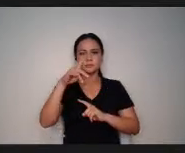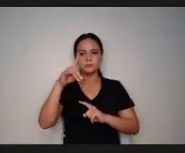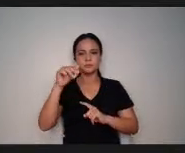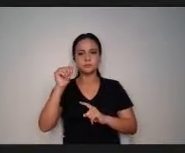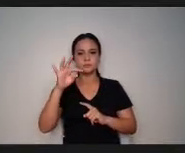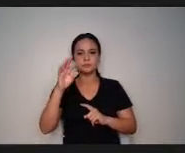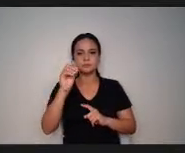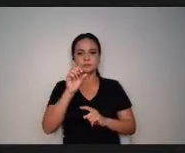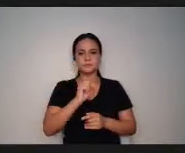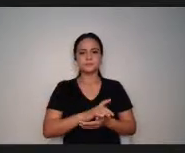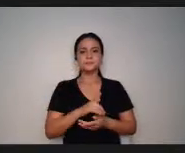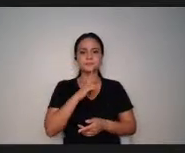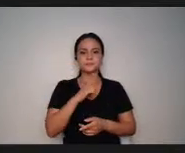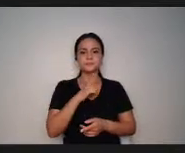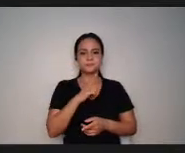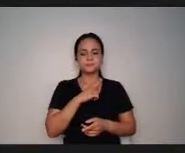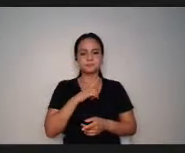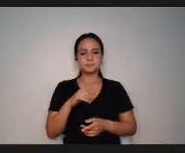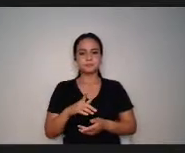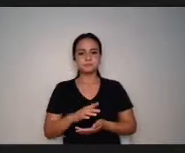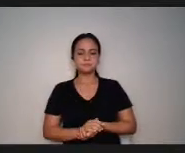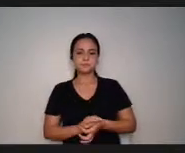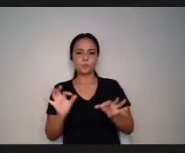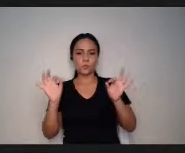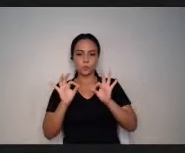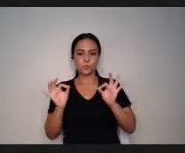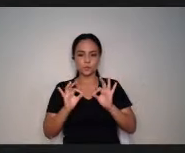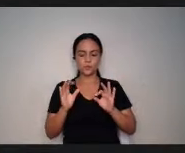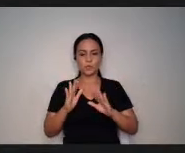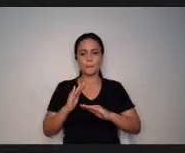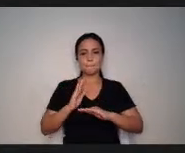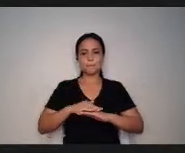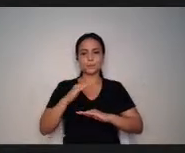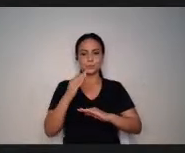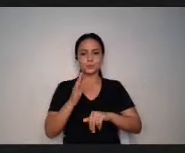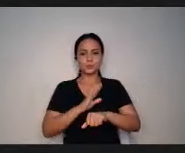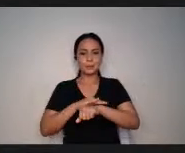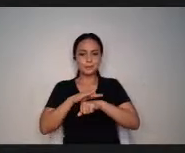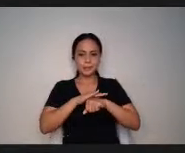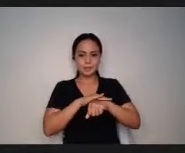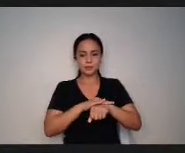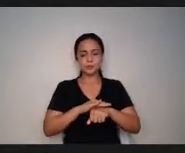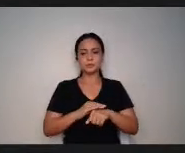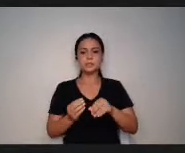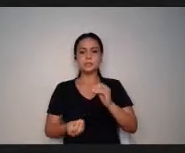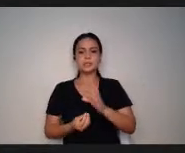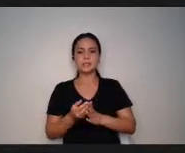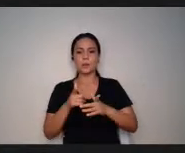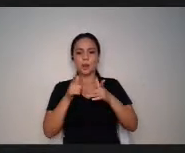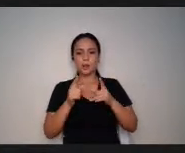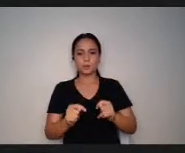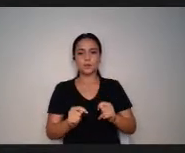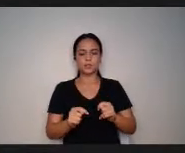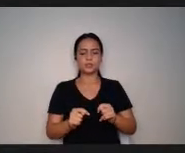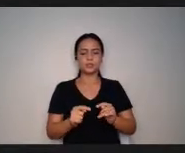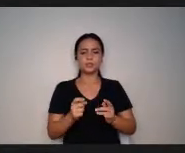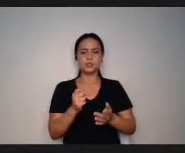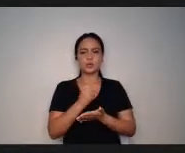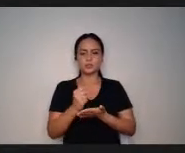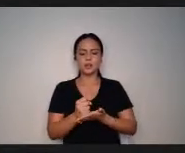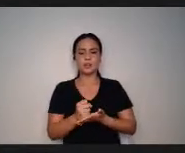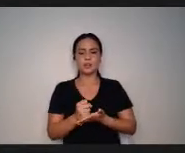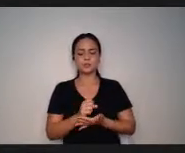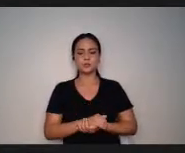many instances of creating contract language that allows the addressing of